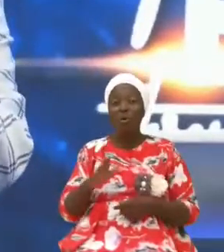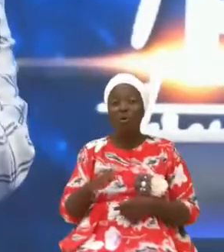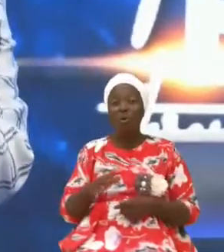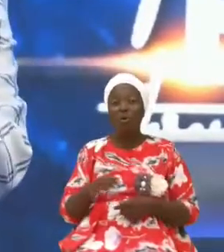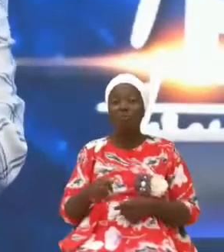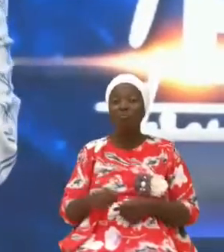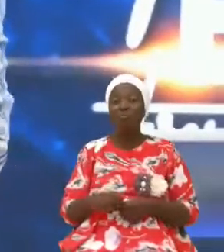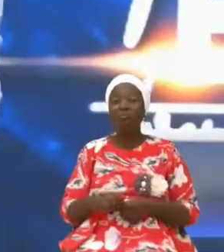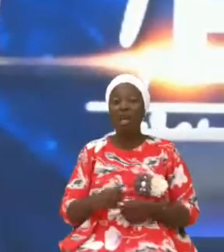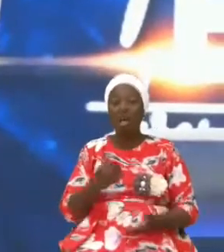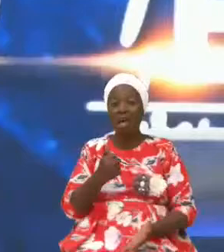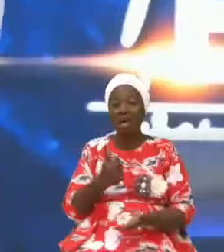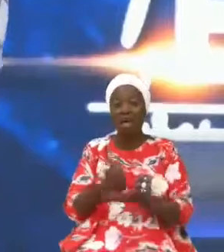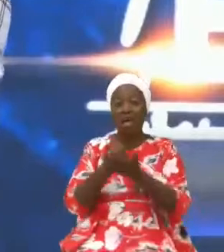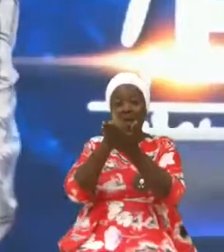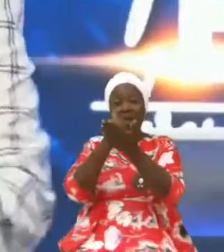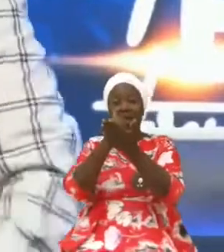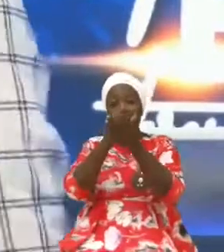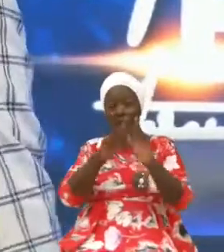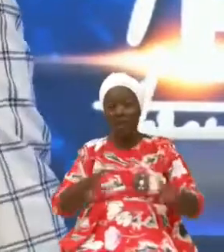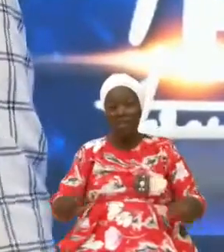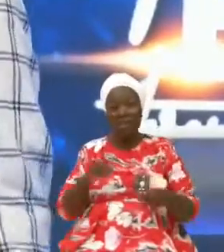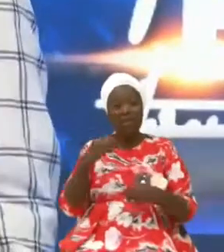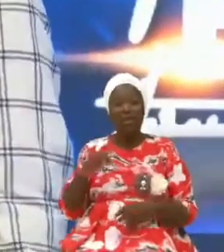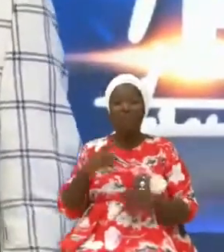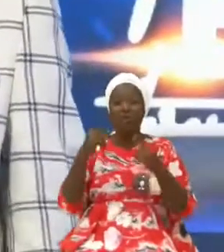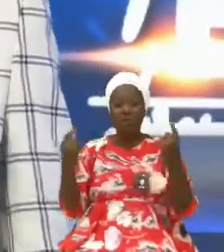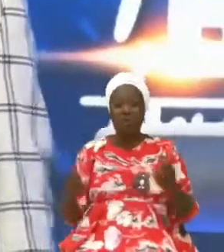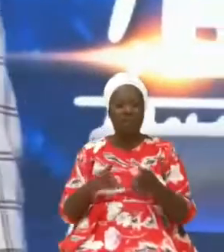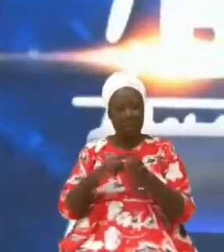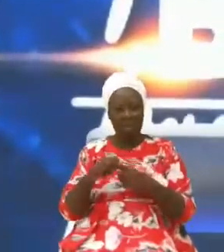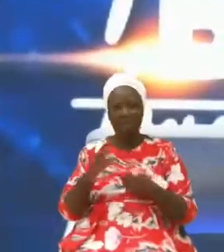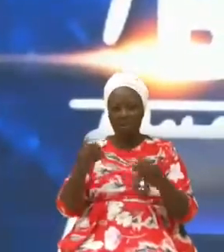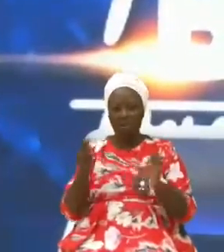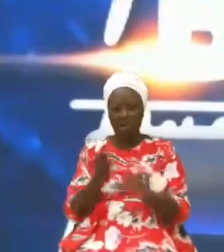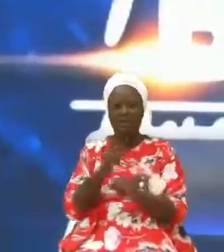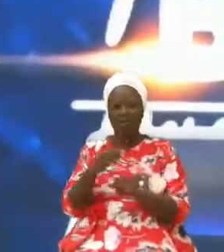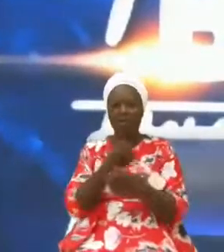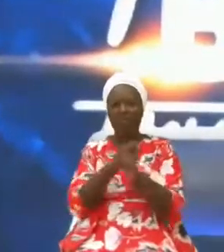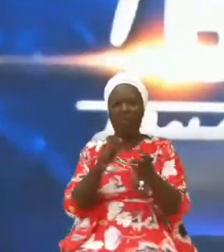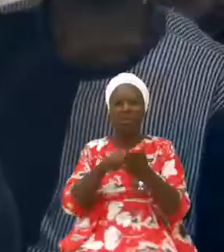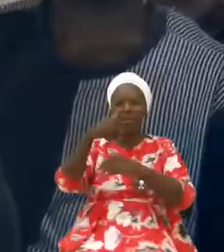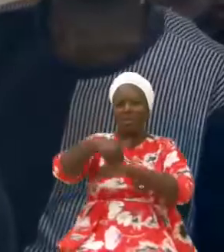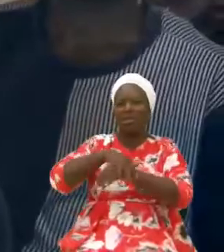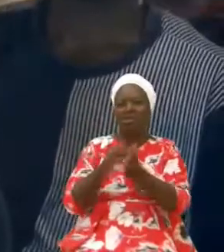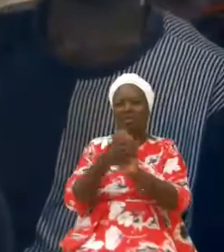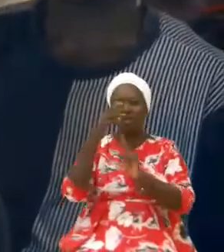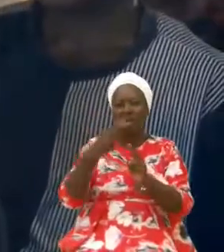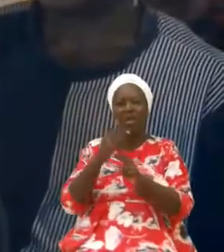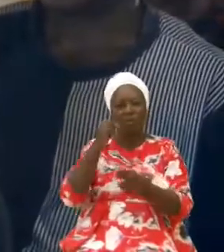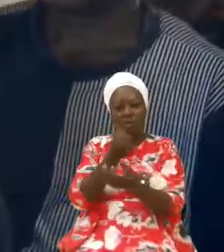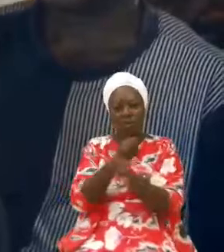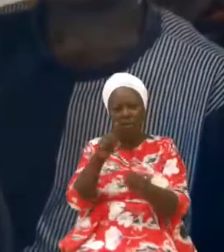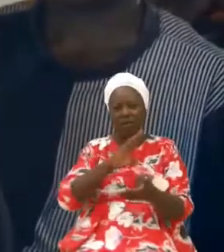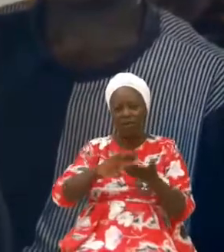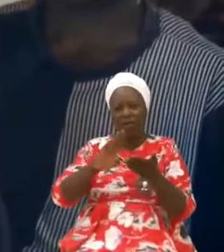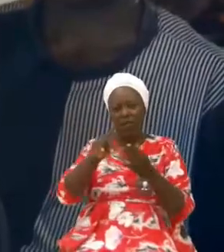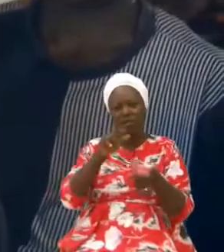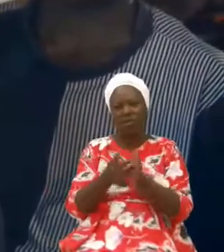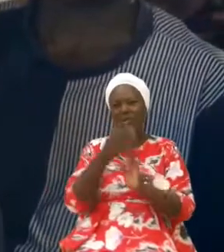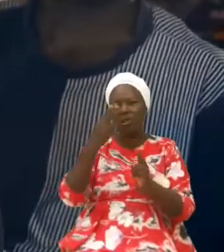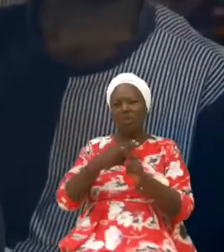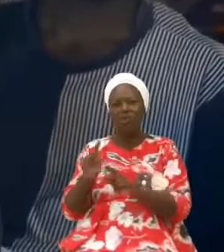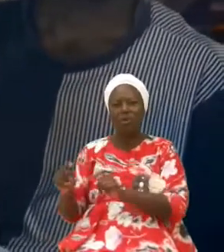your helplessness in your sin, you are a candidate for salvation. It will save